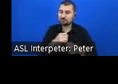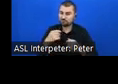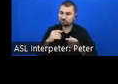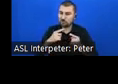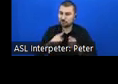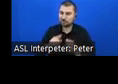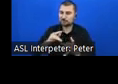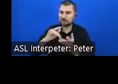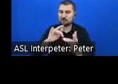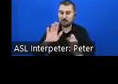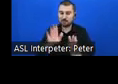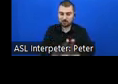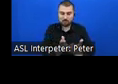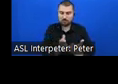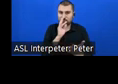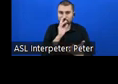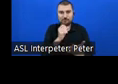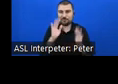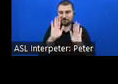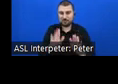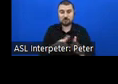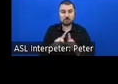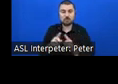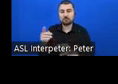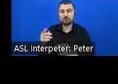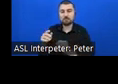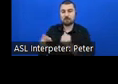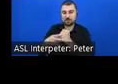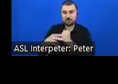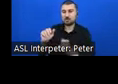fantastic. They can be accessed through the Archives of American Art.